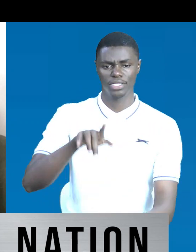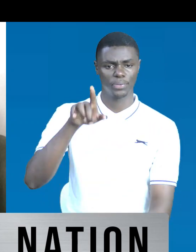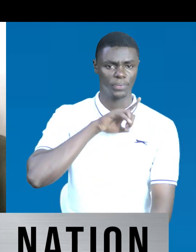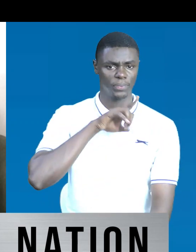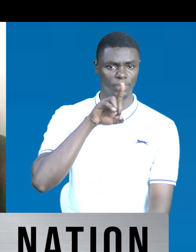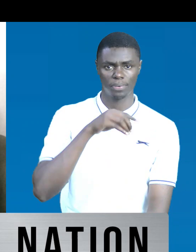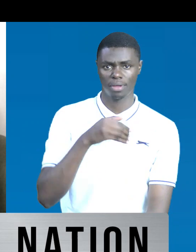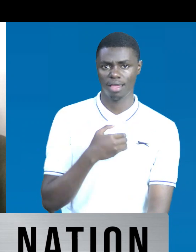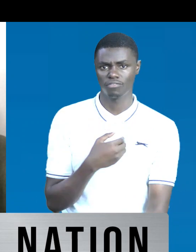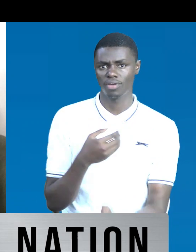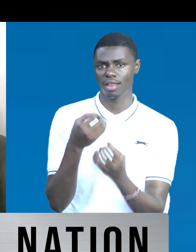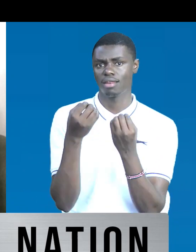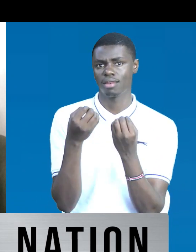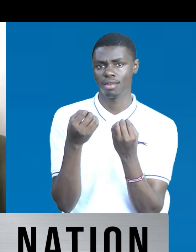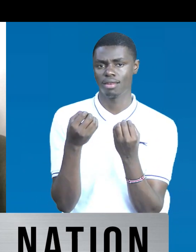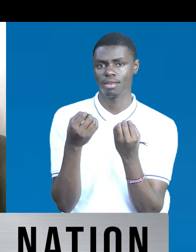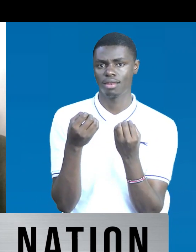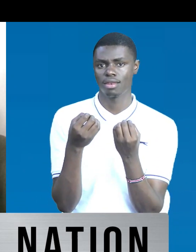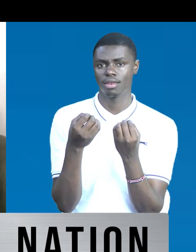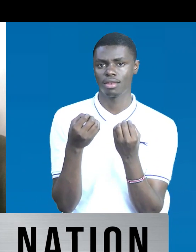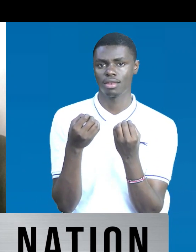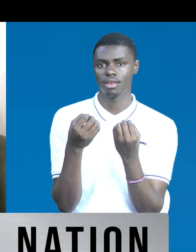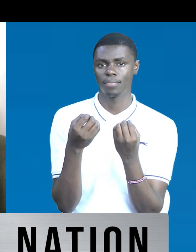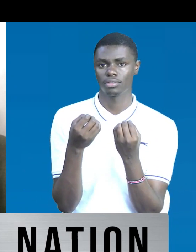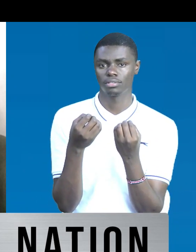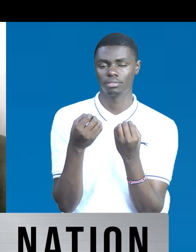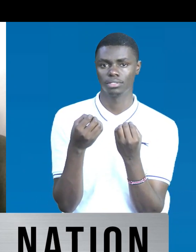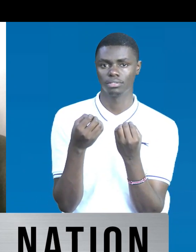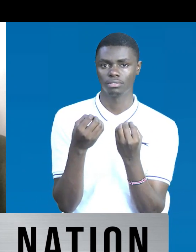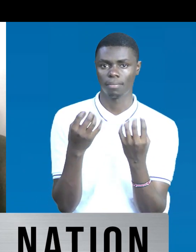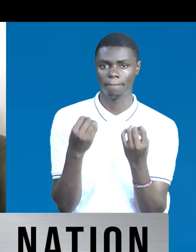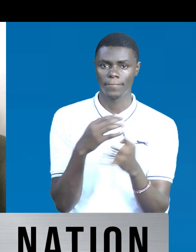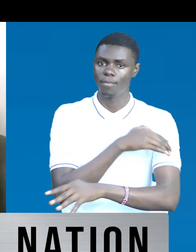and the number of the